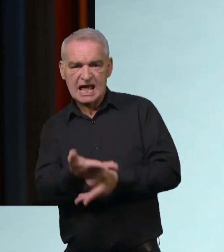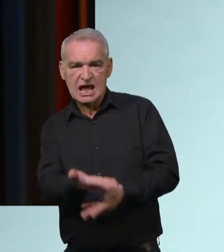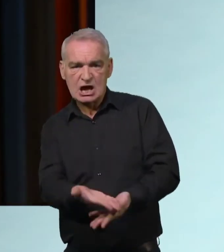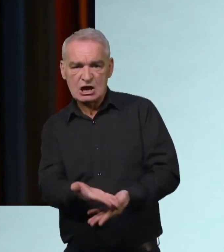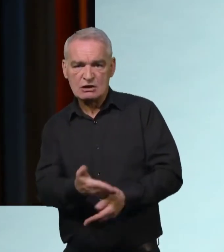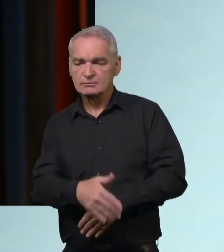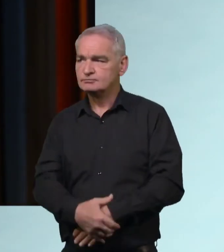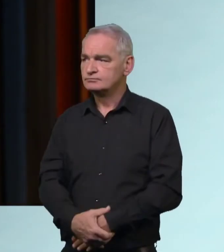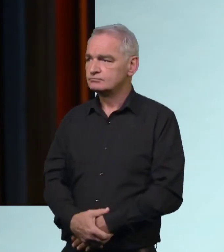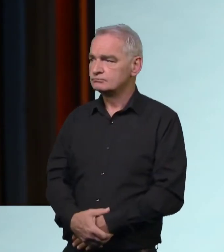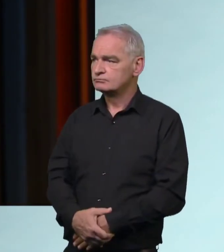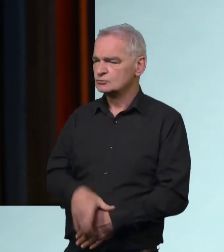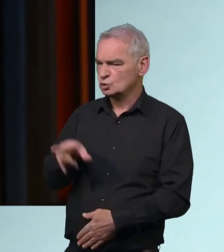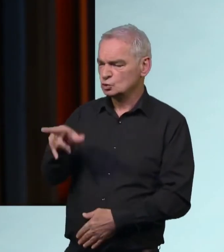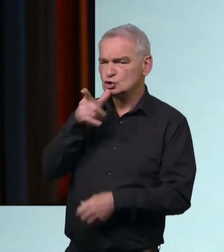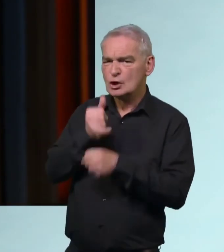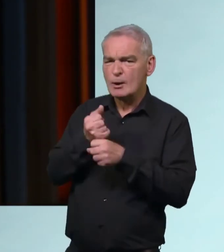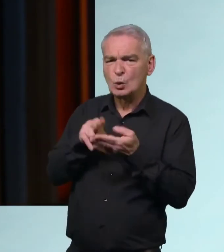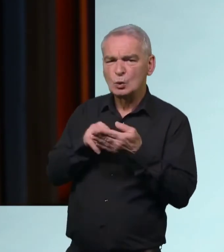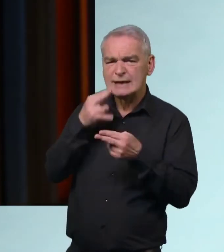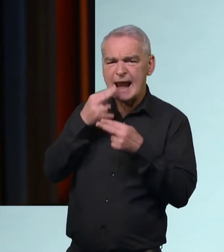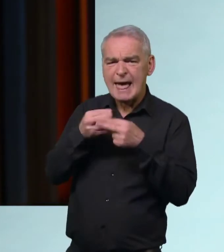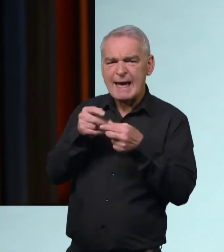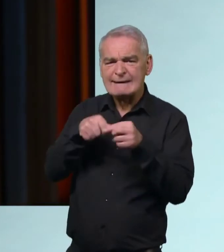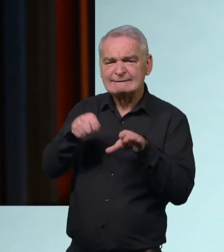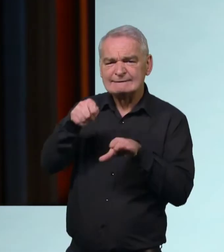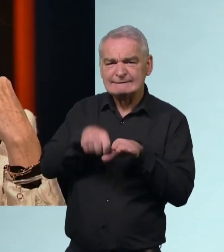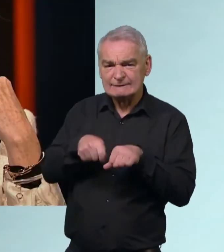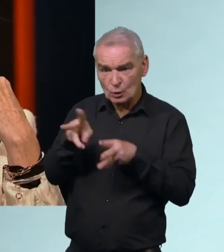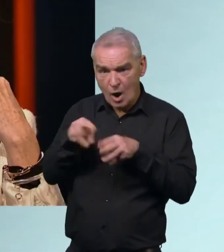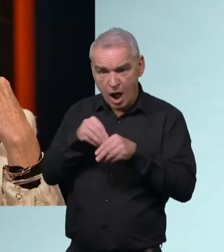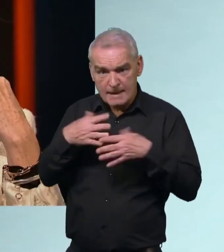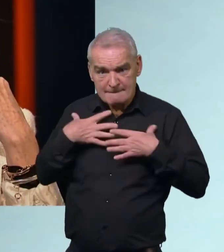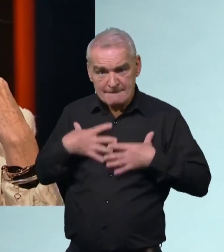about using a scalpel. Would you work on the body there? No.